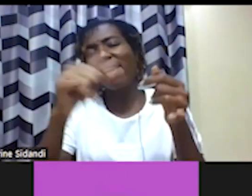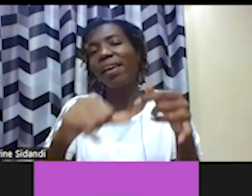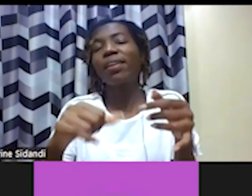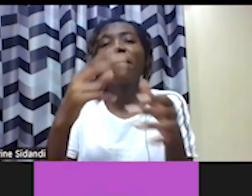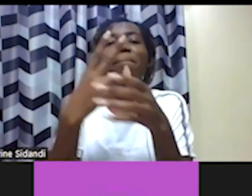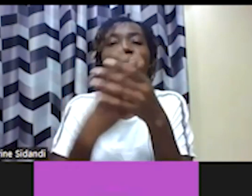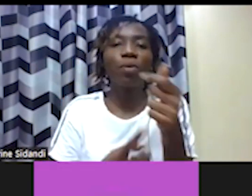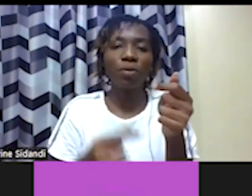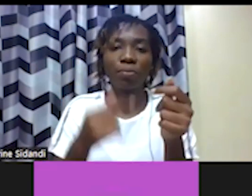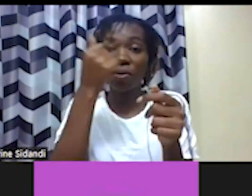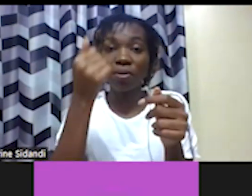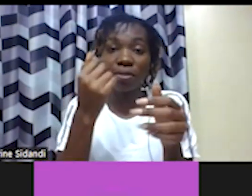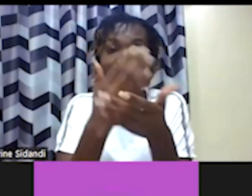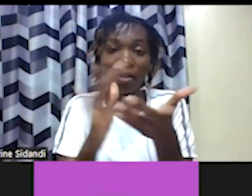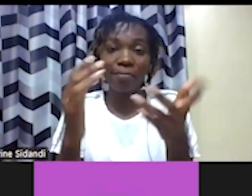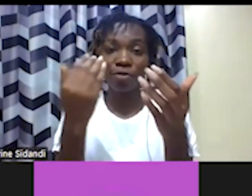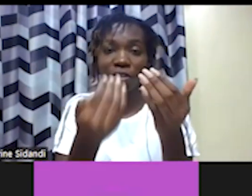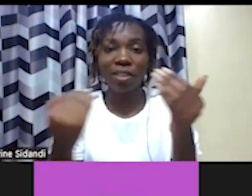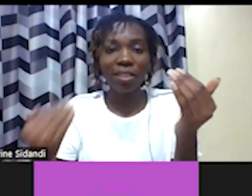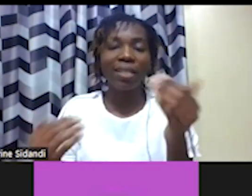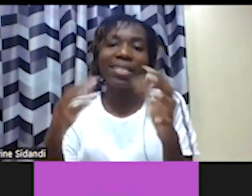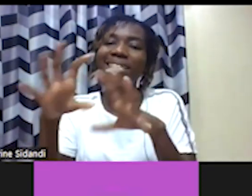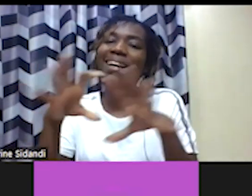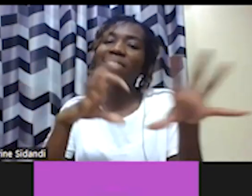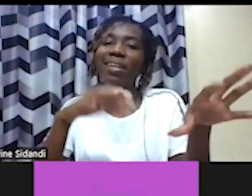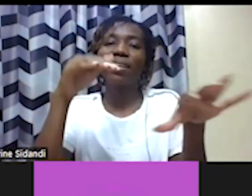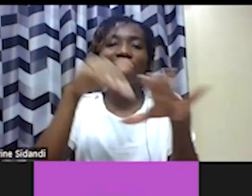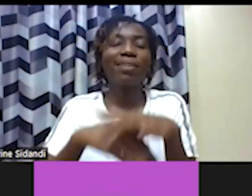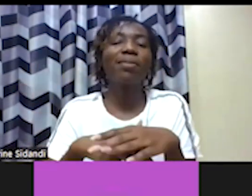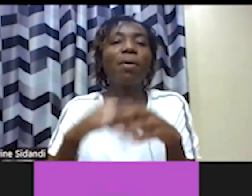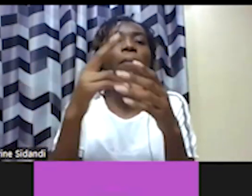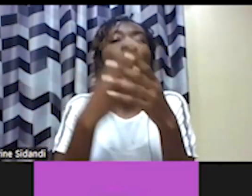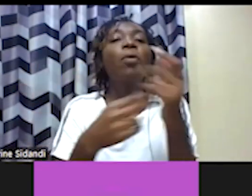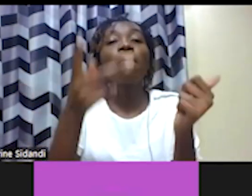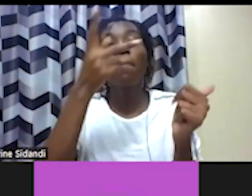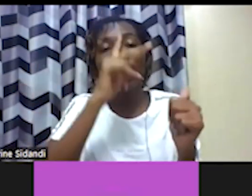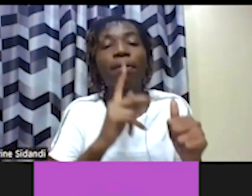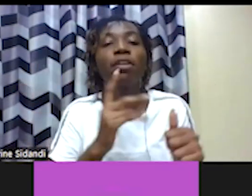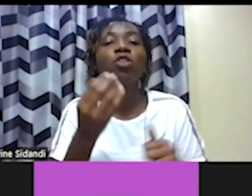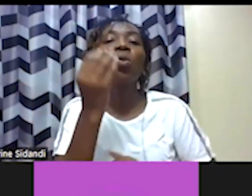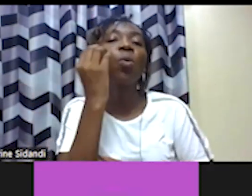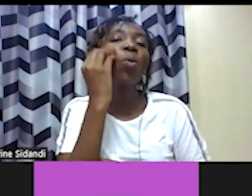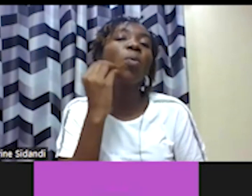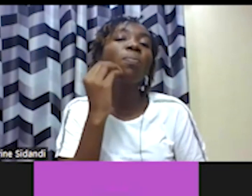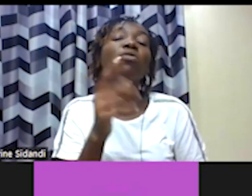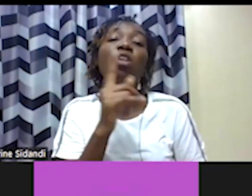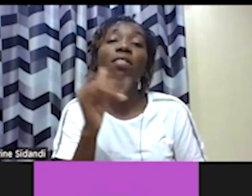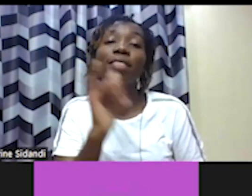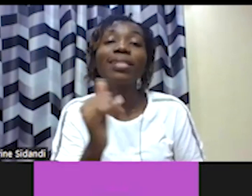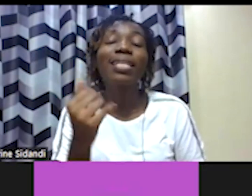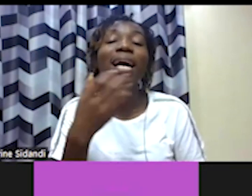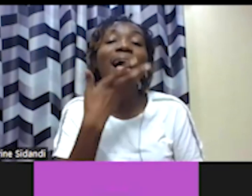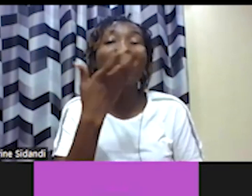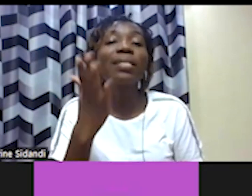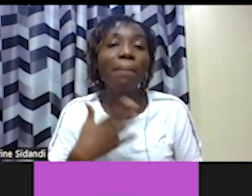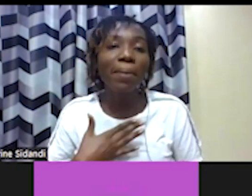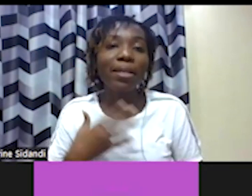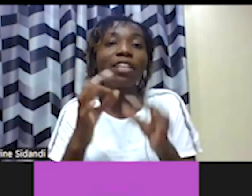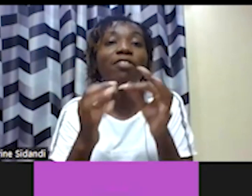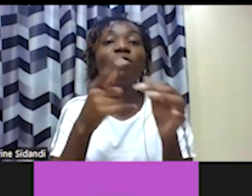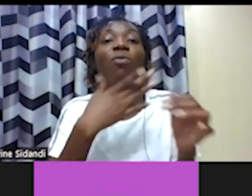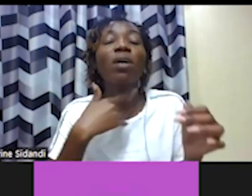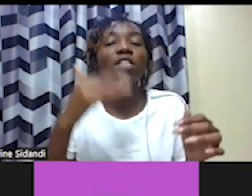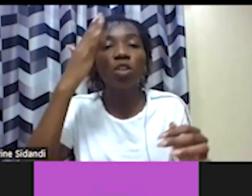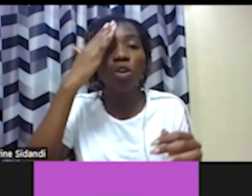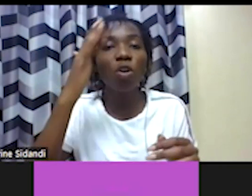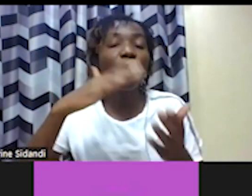because some children are suffering in both parents' homes. So that would be my answer. And if you want to know more, you can tell me.